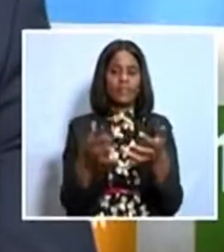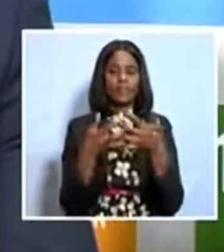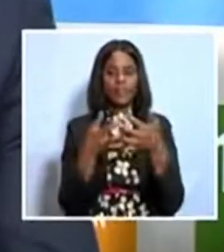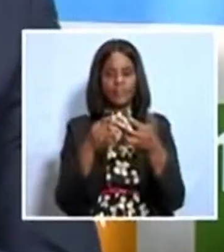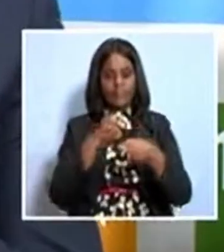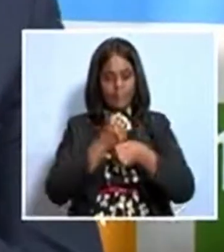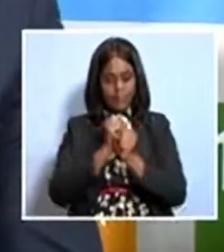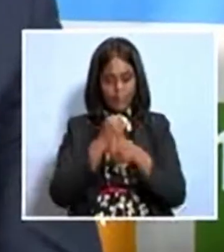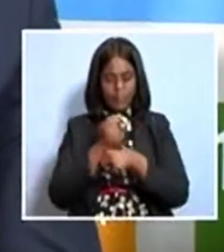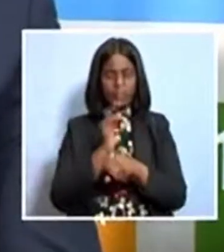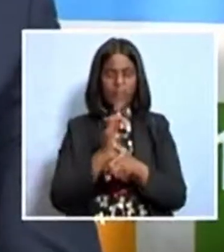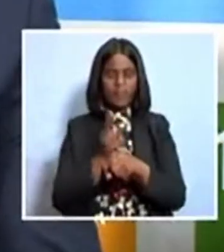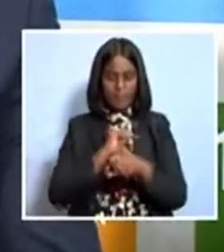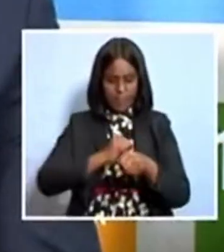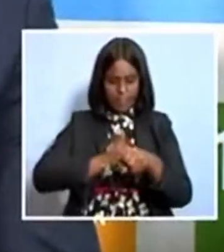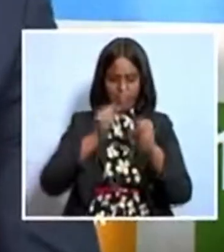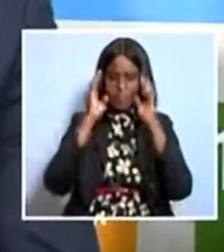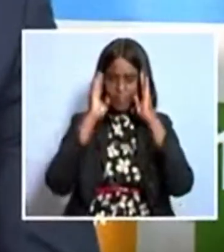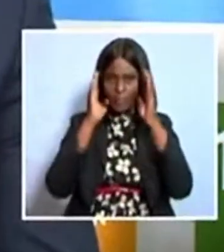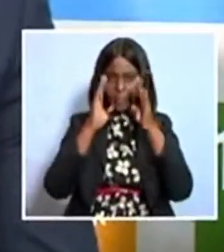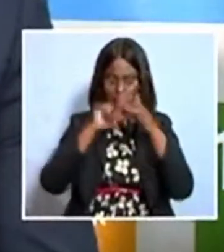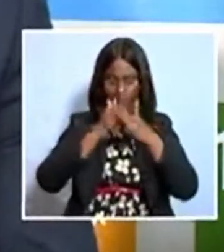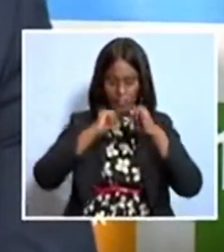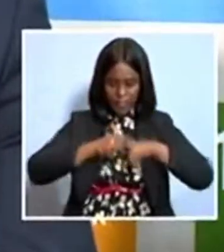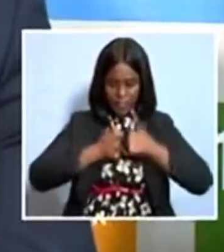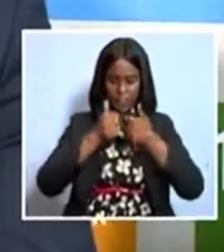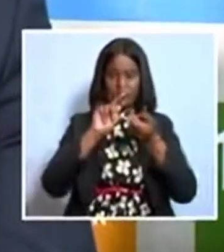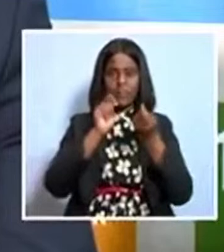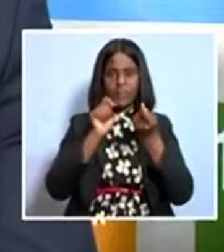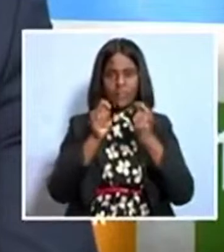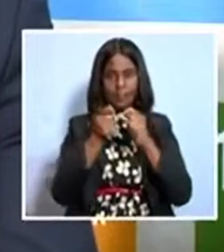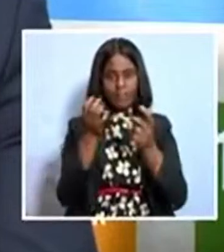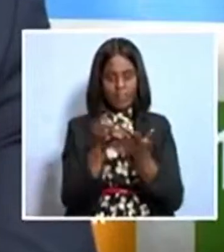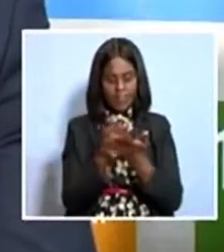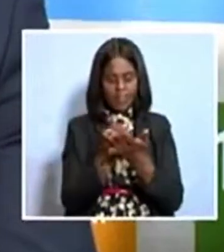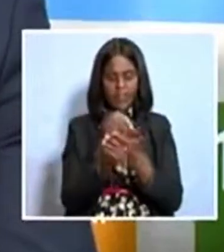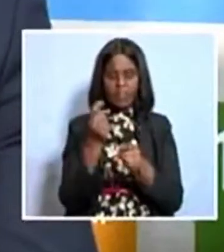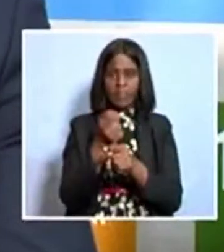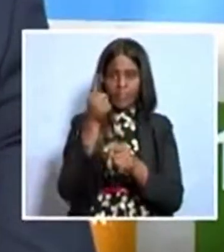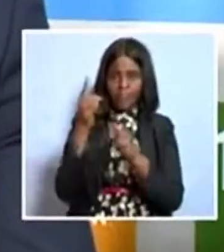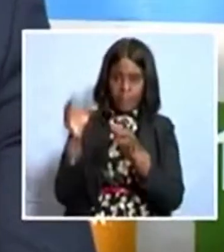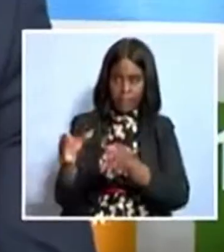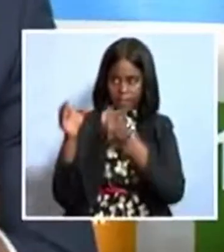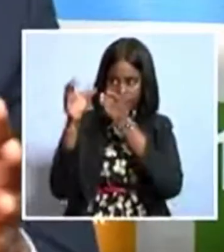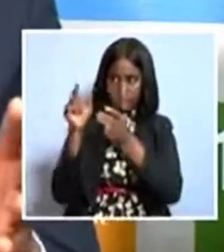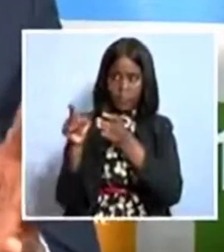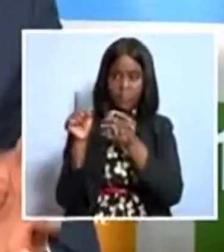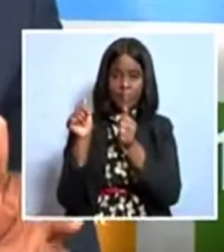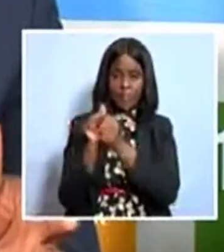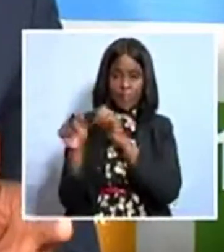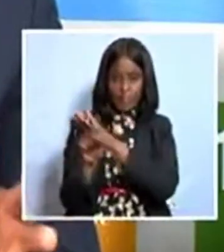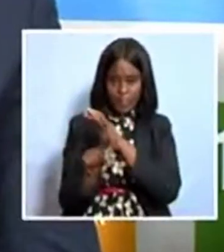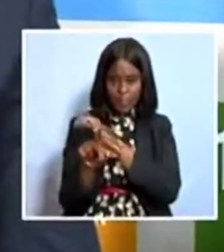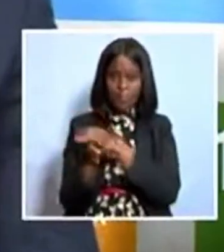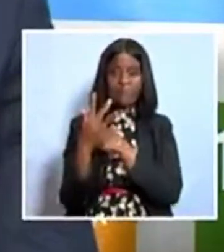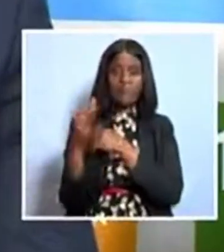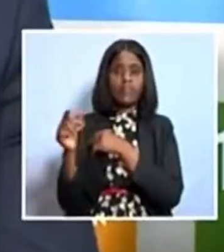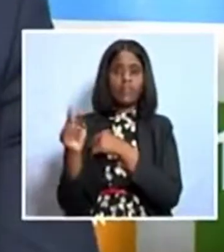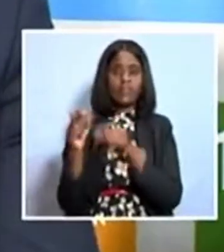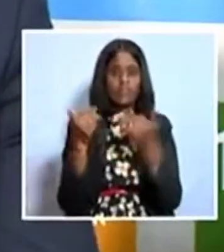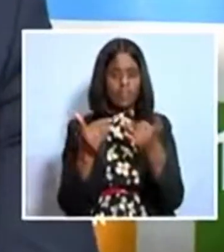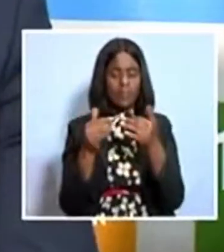So we focus on how do we transform the economy from dependency on primary commodities